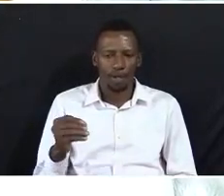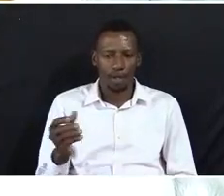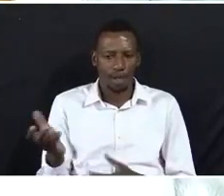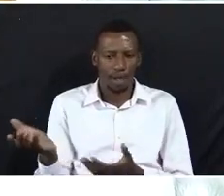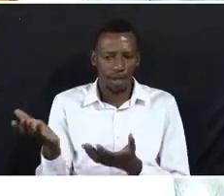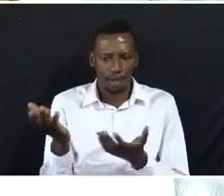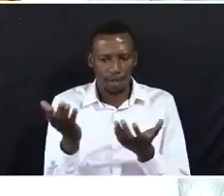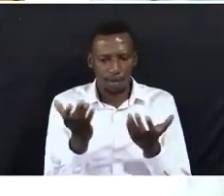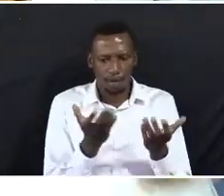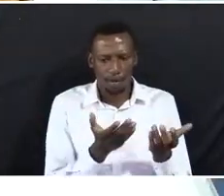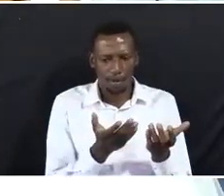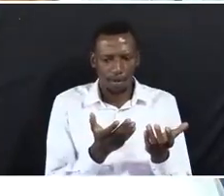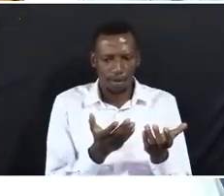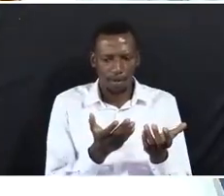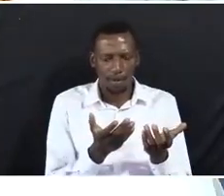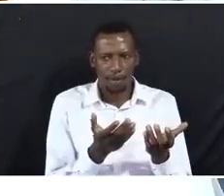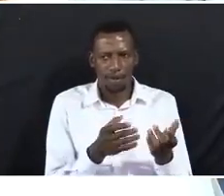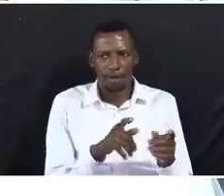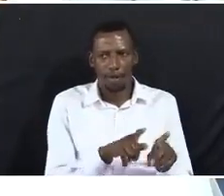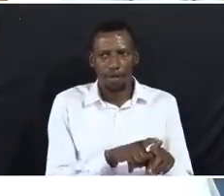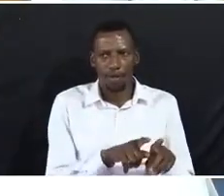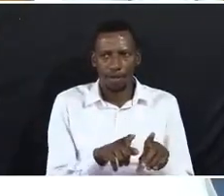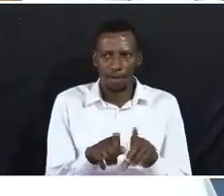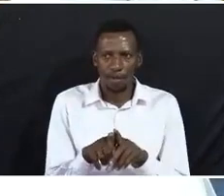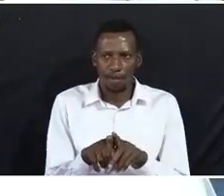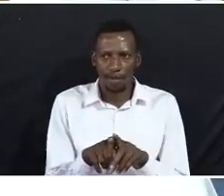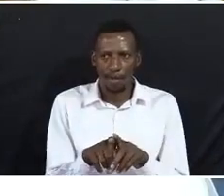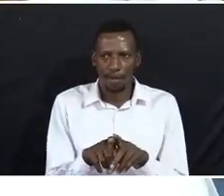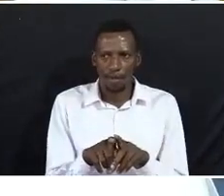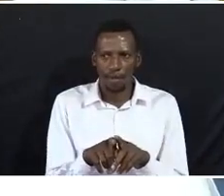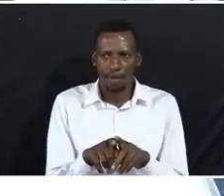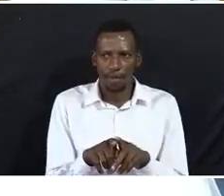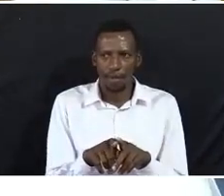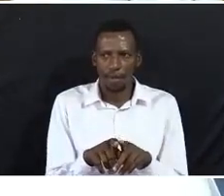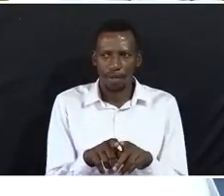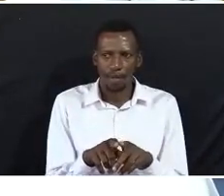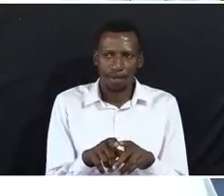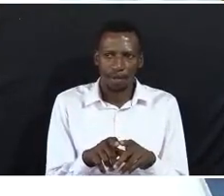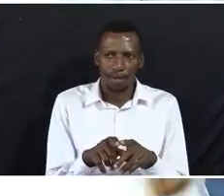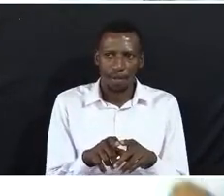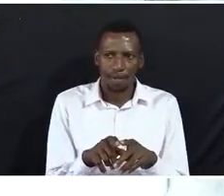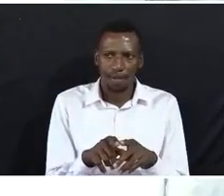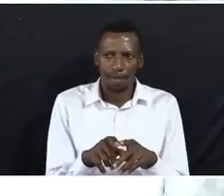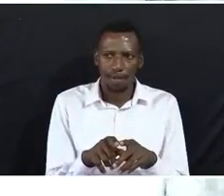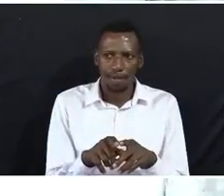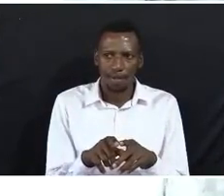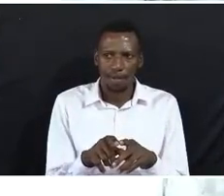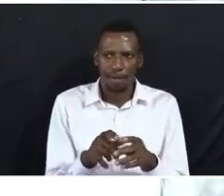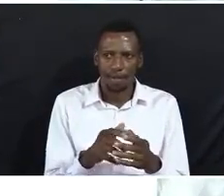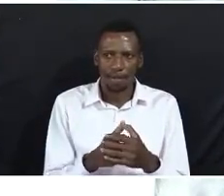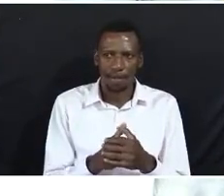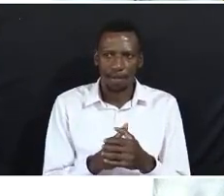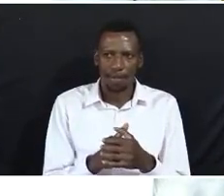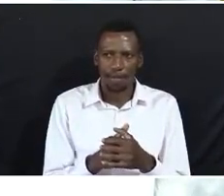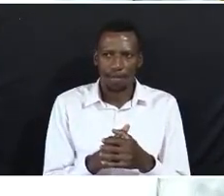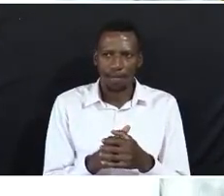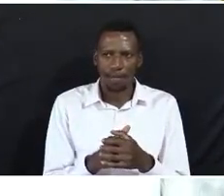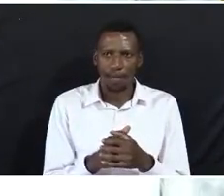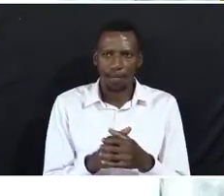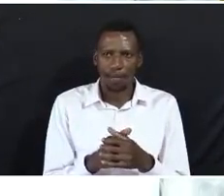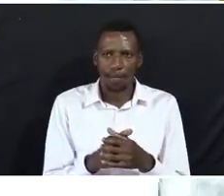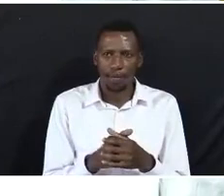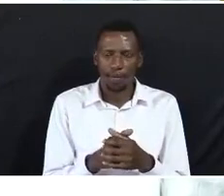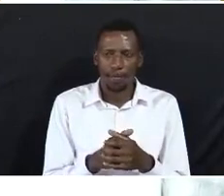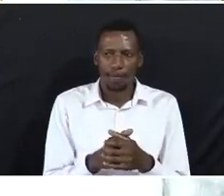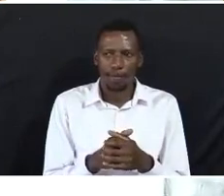and gained 5 more. So also that is 2 bags of gold gained 2 more, but the one is 1 bag of gold and dug a hole and buried